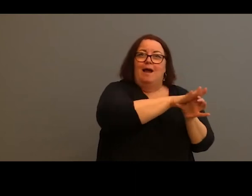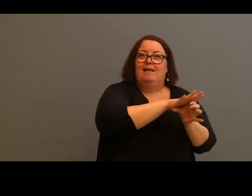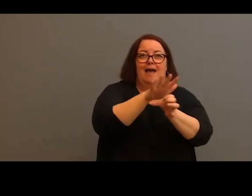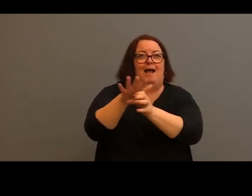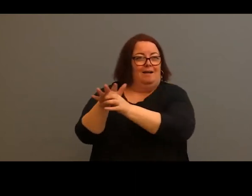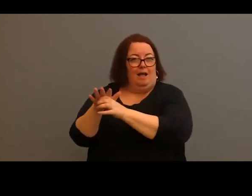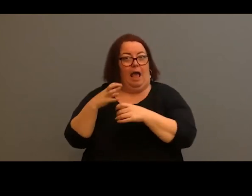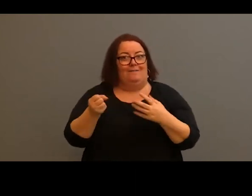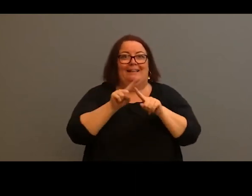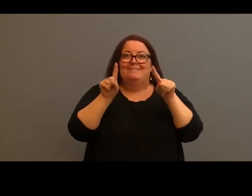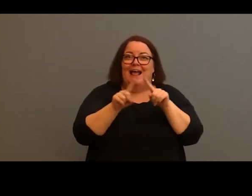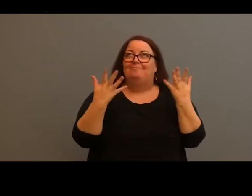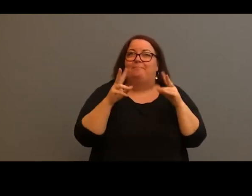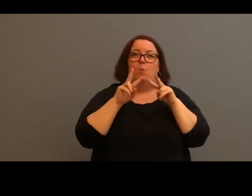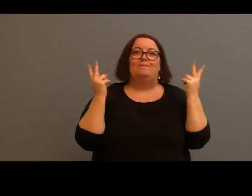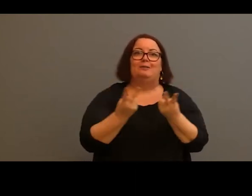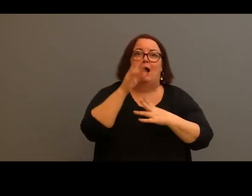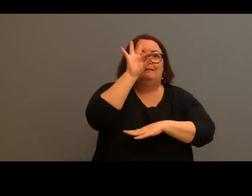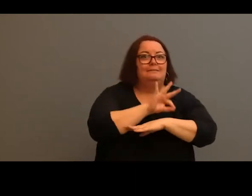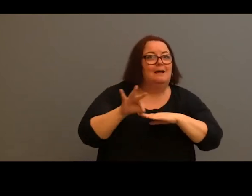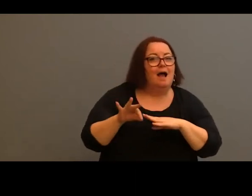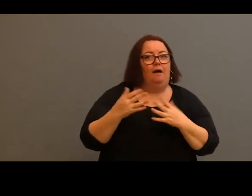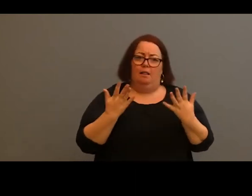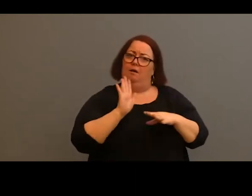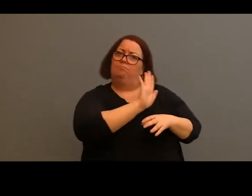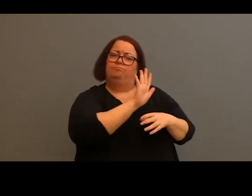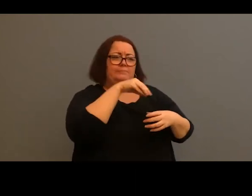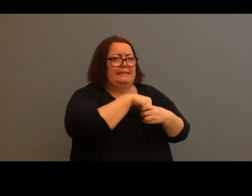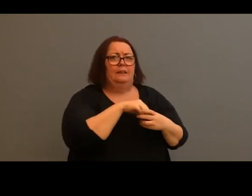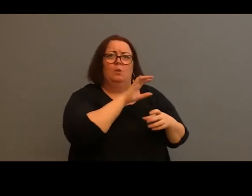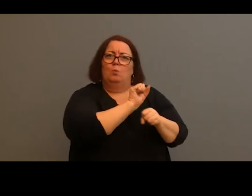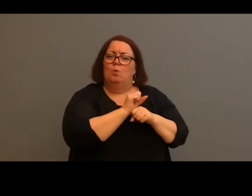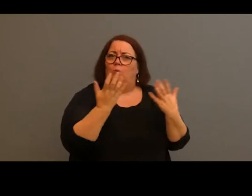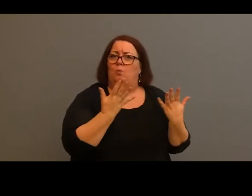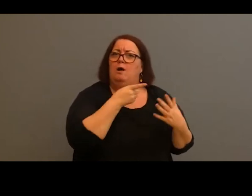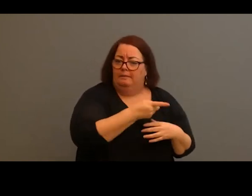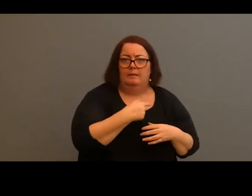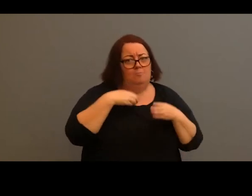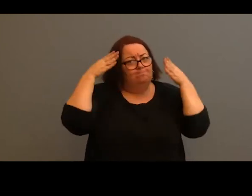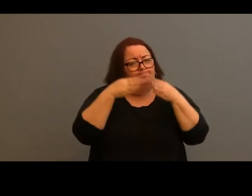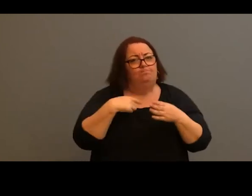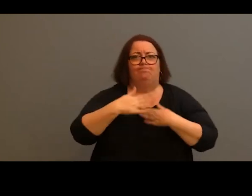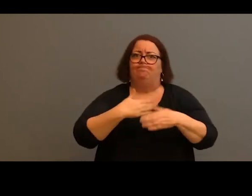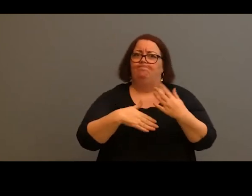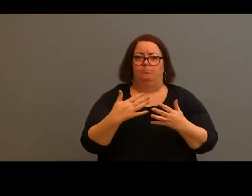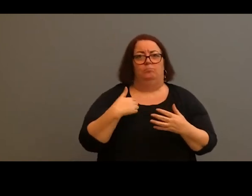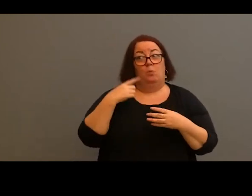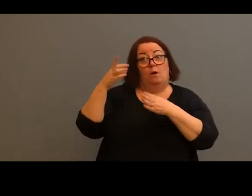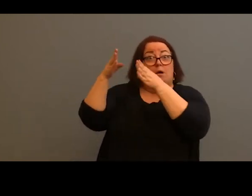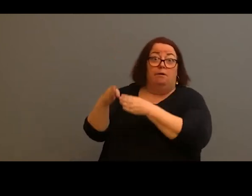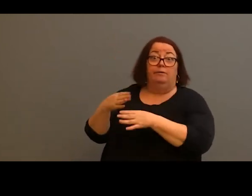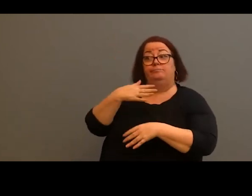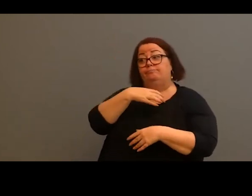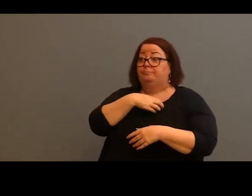facilitate communication across sectors and across government agencies, all of which is crucial to ensure